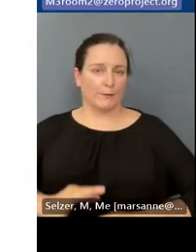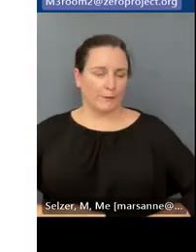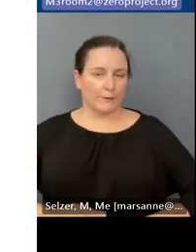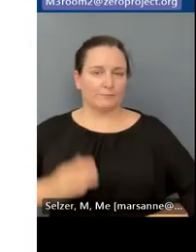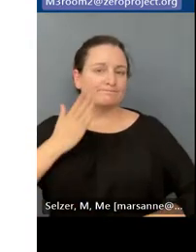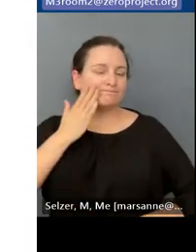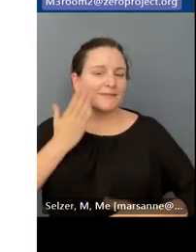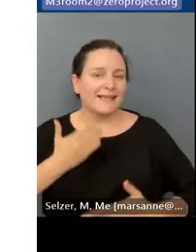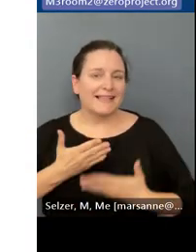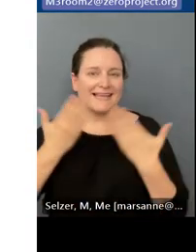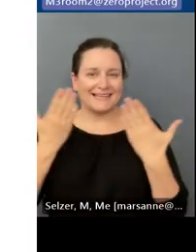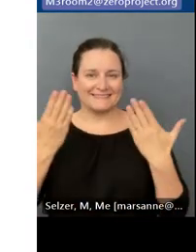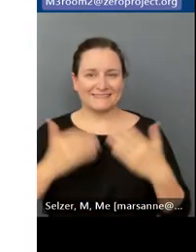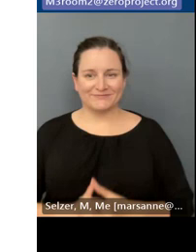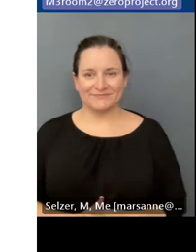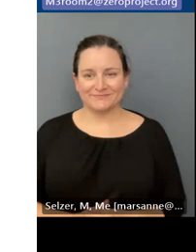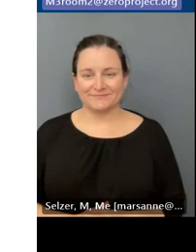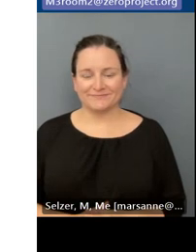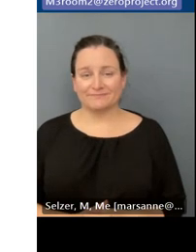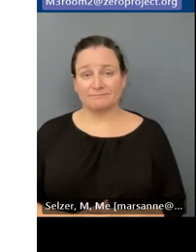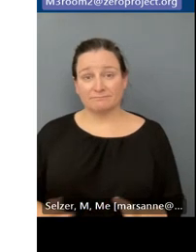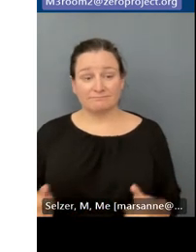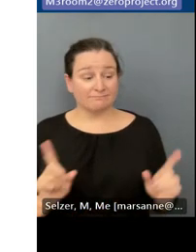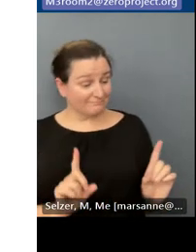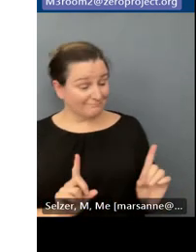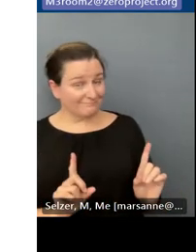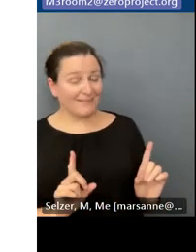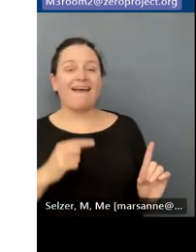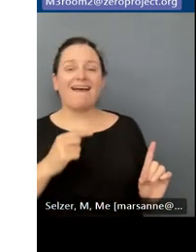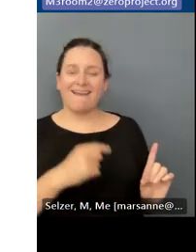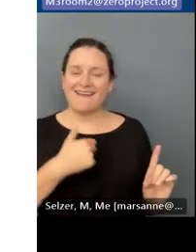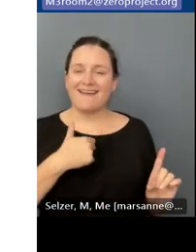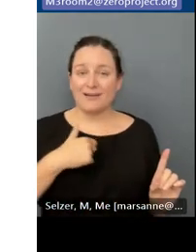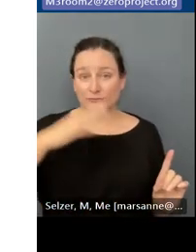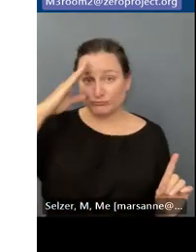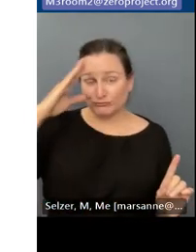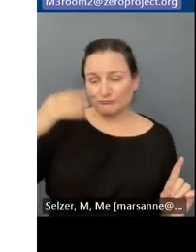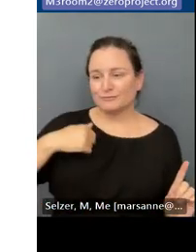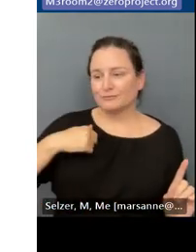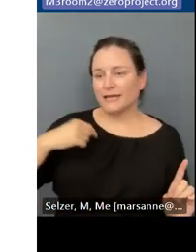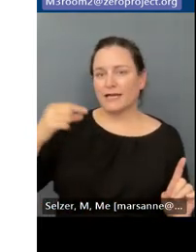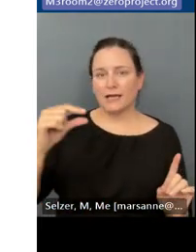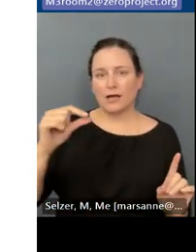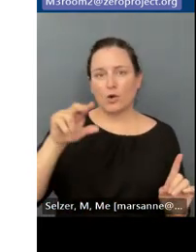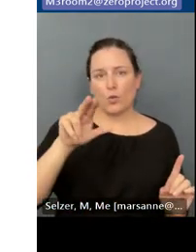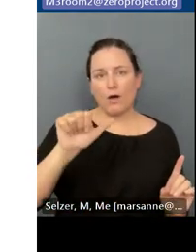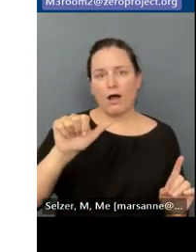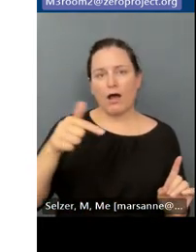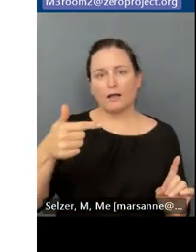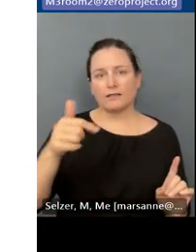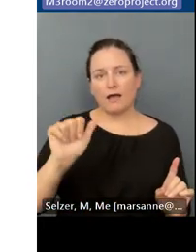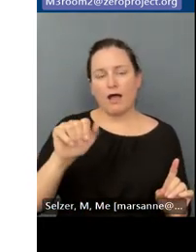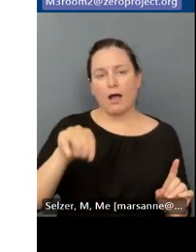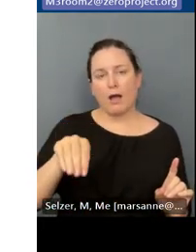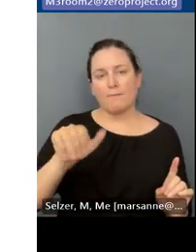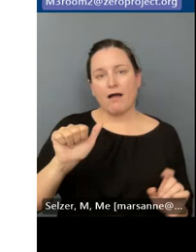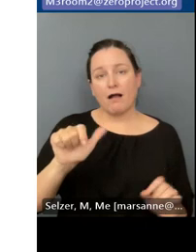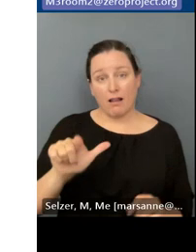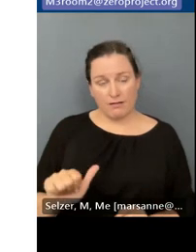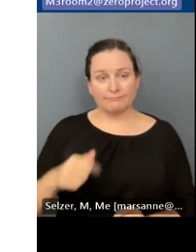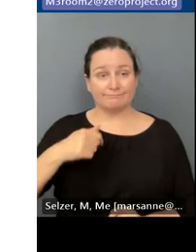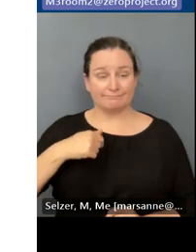Hi, everyone. Thank you for the opportunity to present our project. We are coming from Guatemala. My name is Mauricio, and I am a Latin